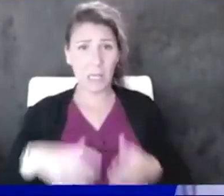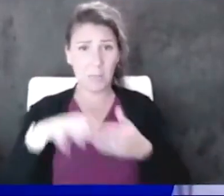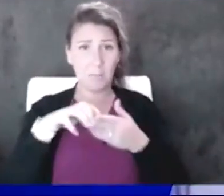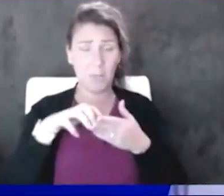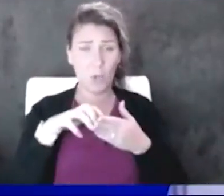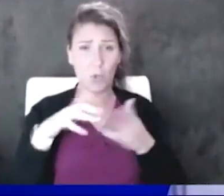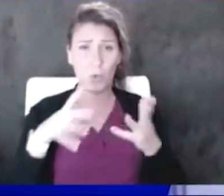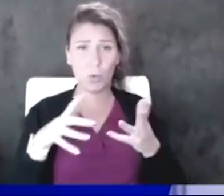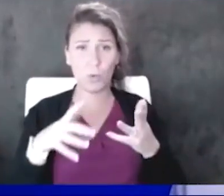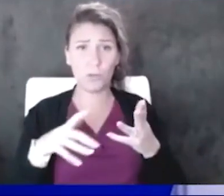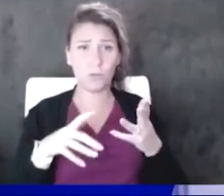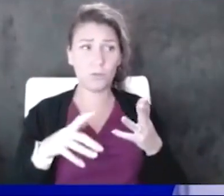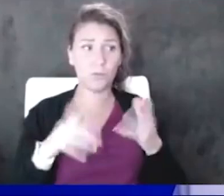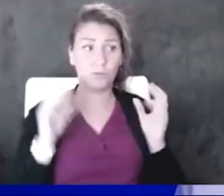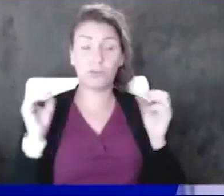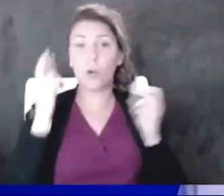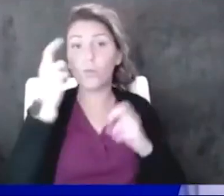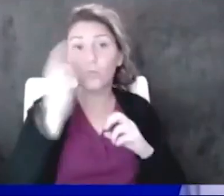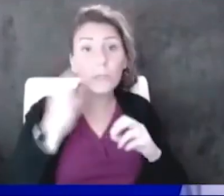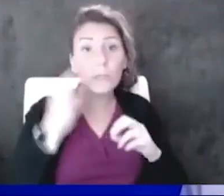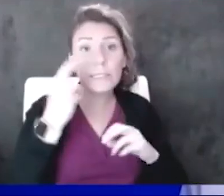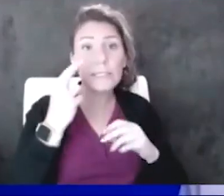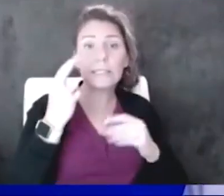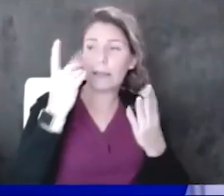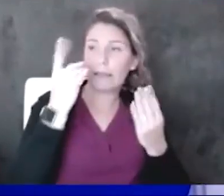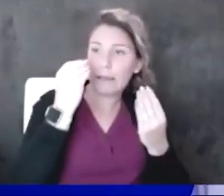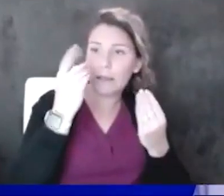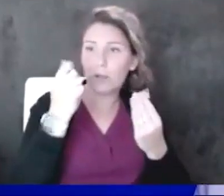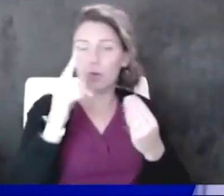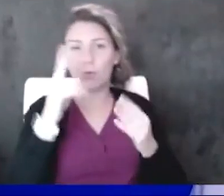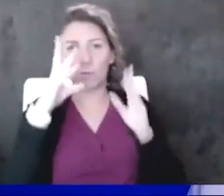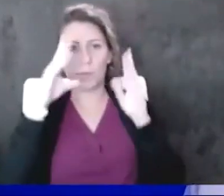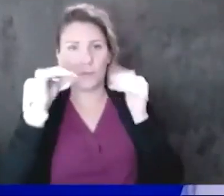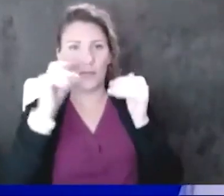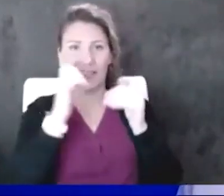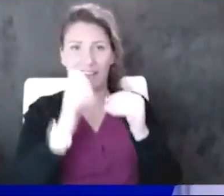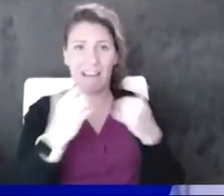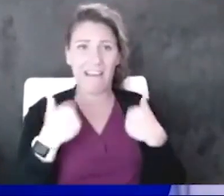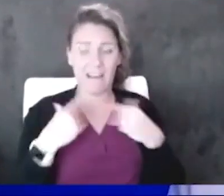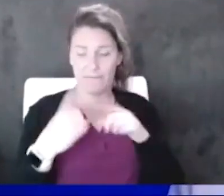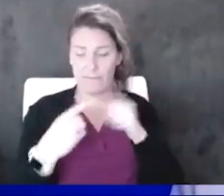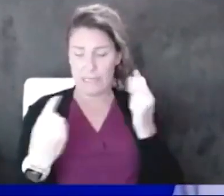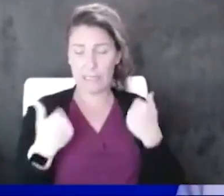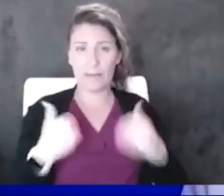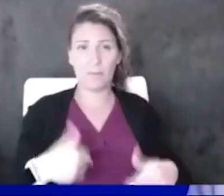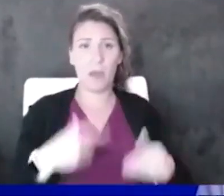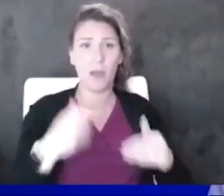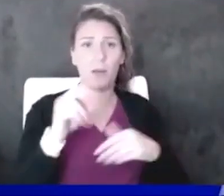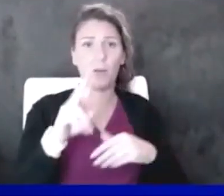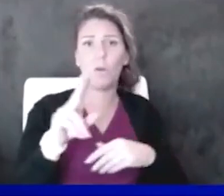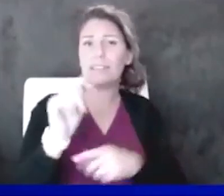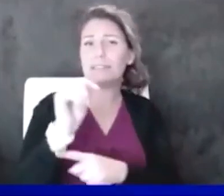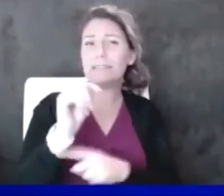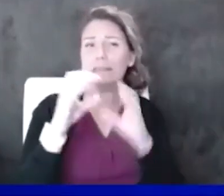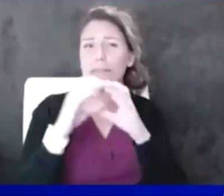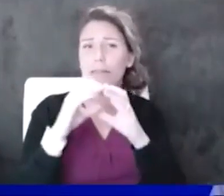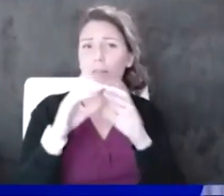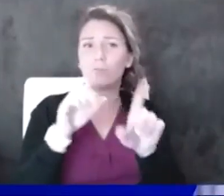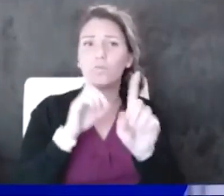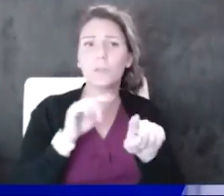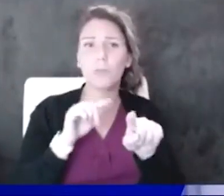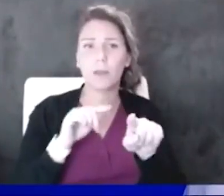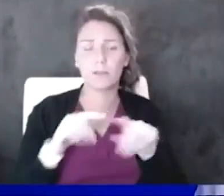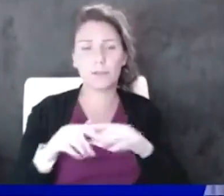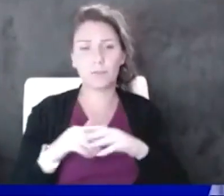to think or expect that you wouldn't have either antibody response or T-cell responses.